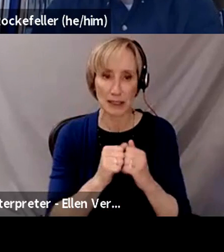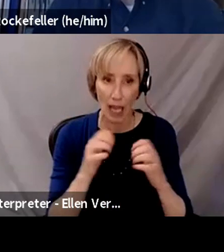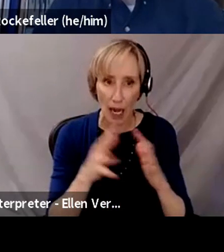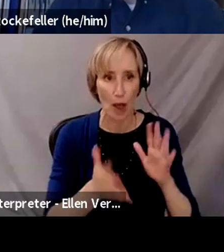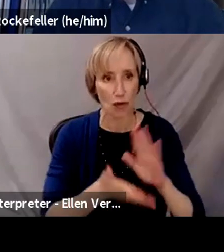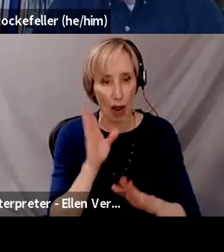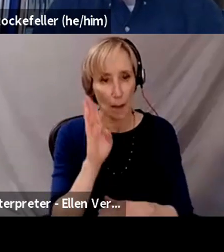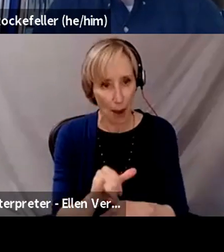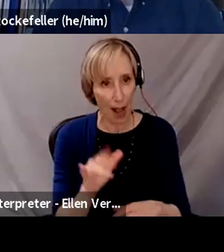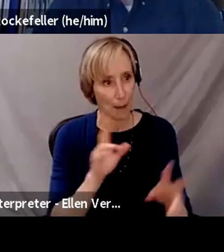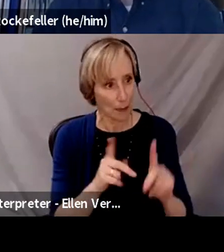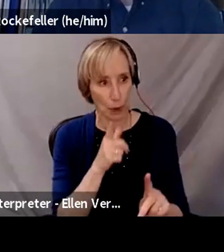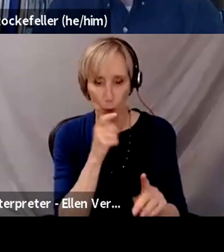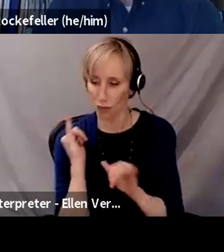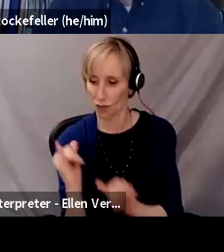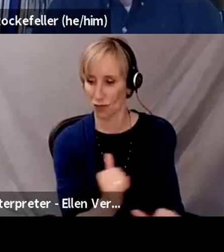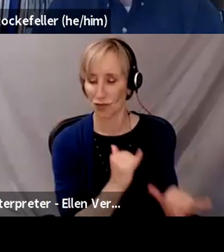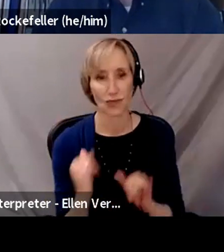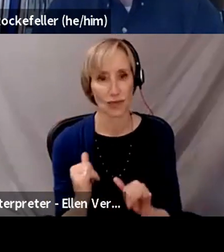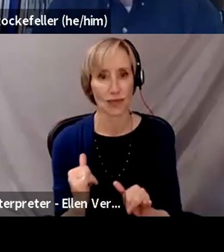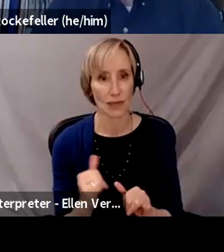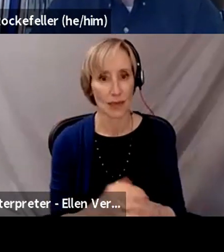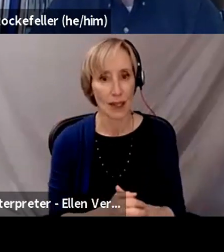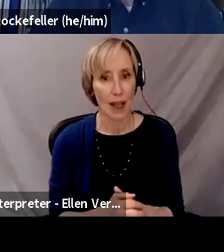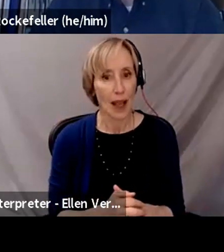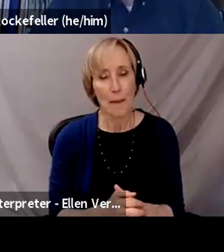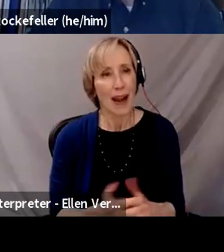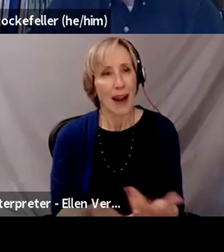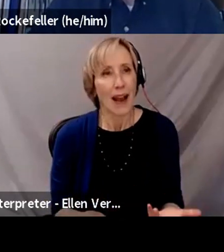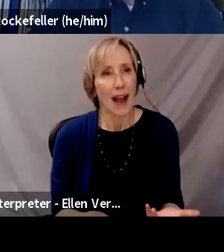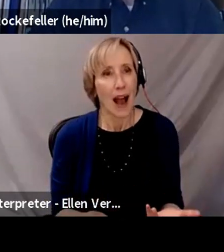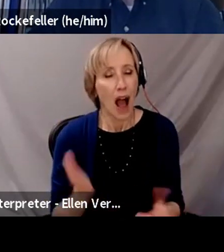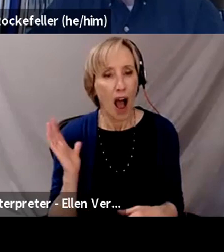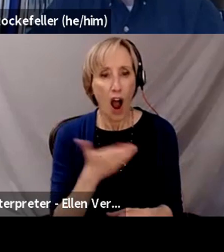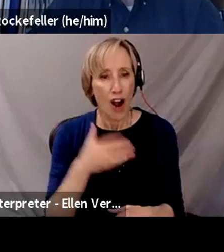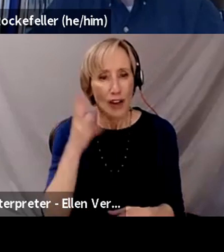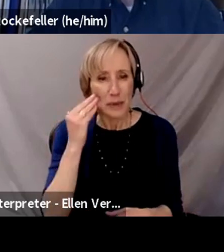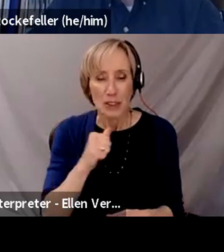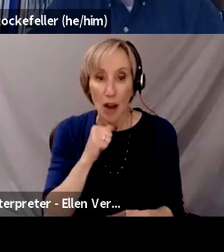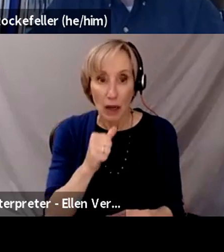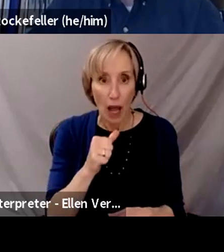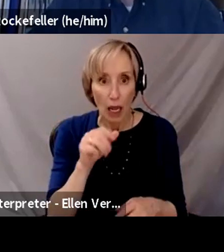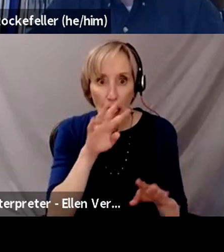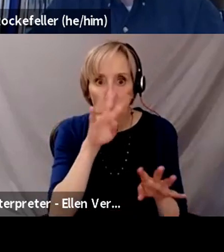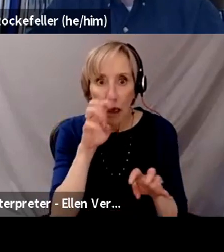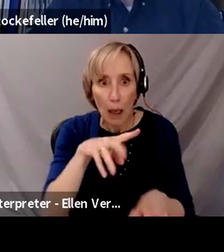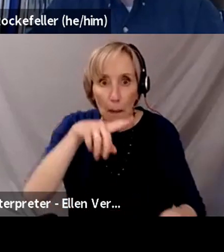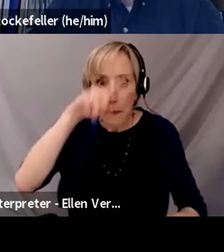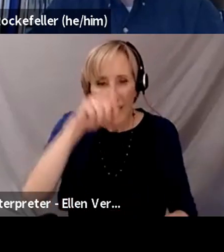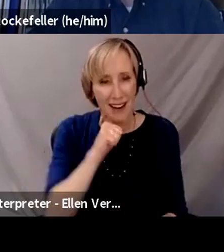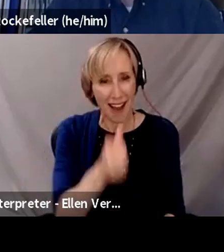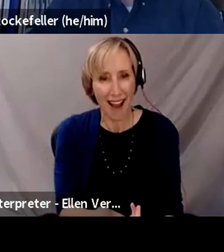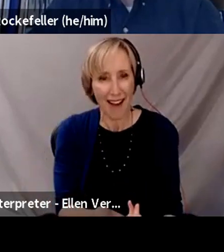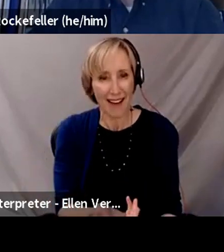taking a bit of the mystery away from the experiences that we have and just seeing us as people who, this is just our life. And I think removing